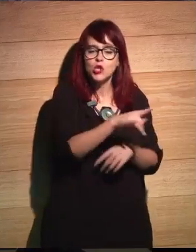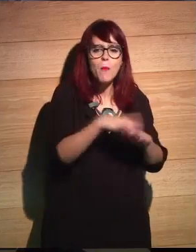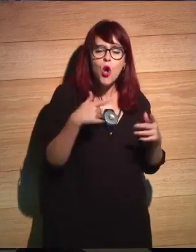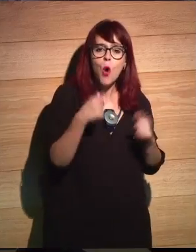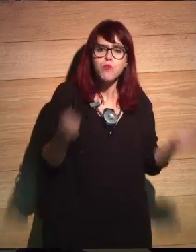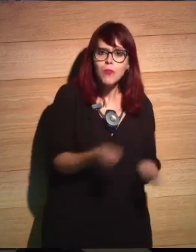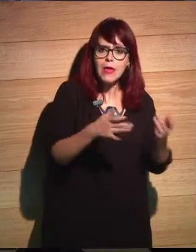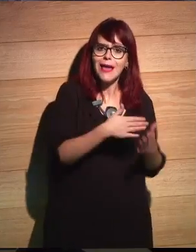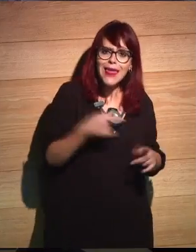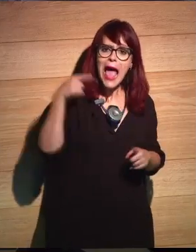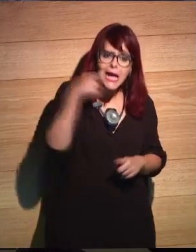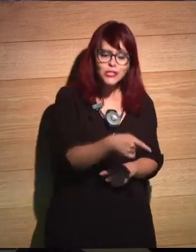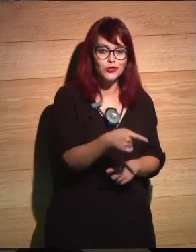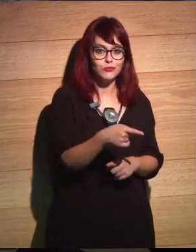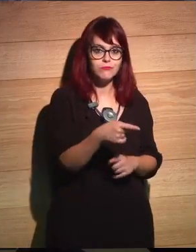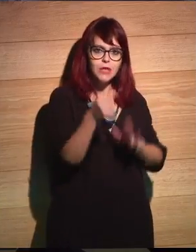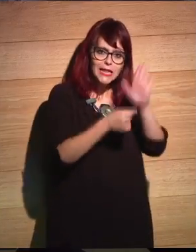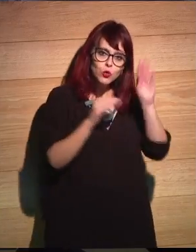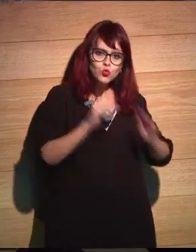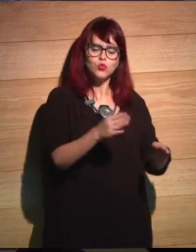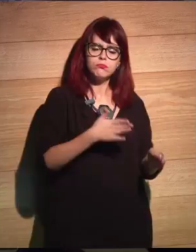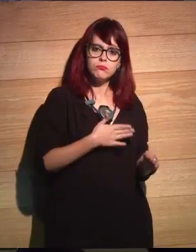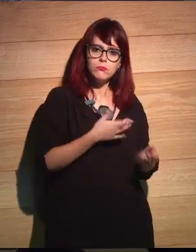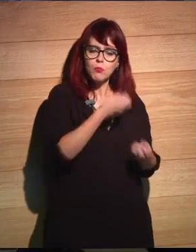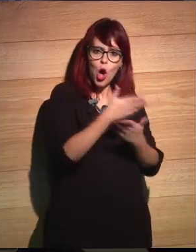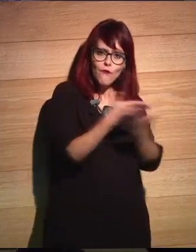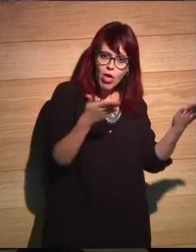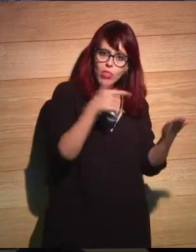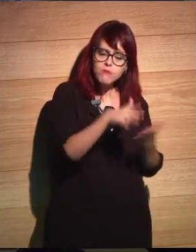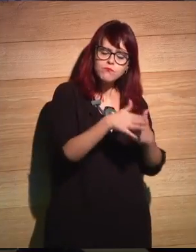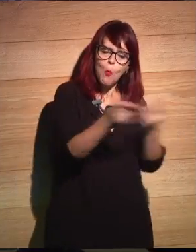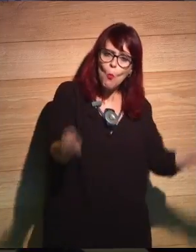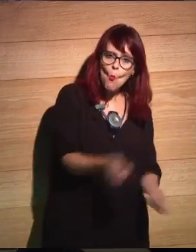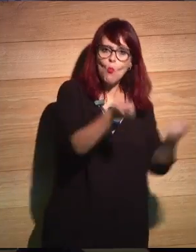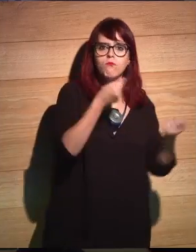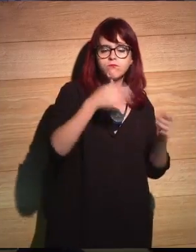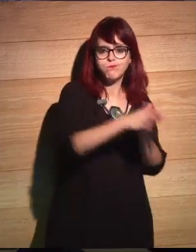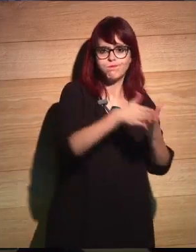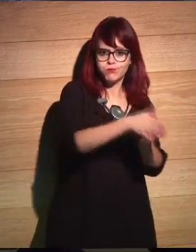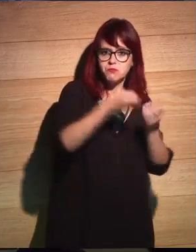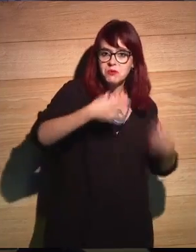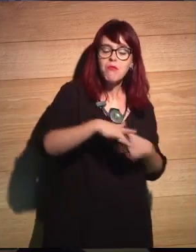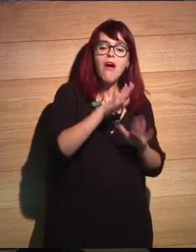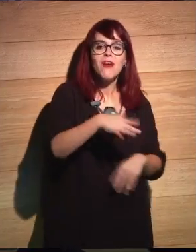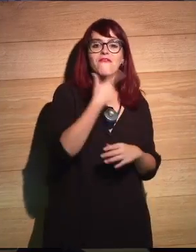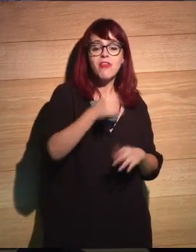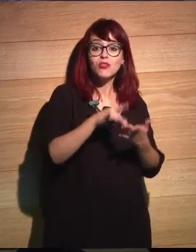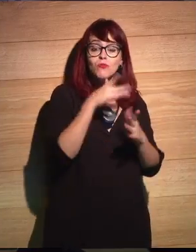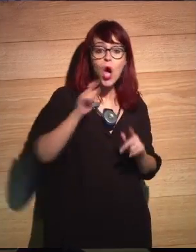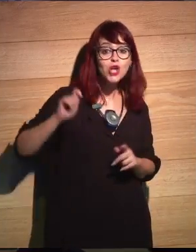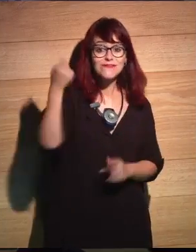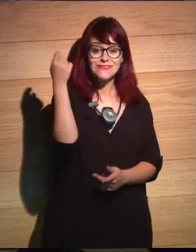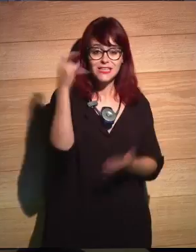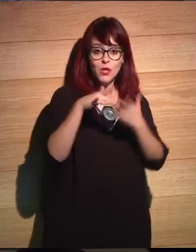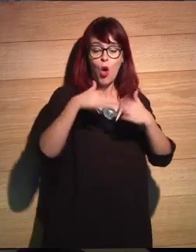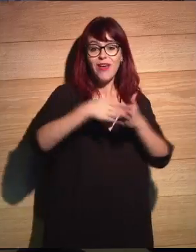really publish what they want to publish, because they know that they are not going to sell a lot anyway, and they publish